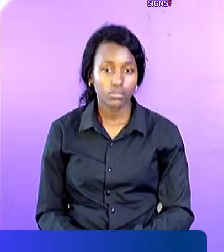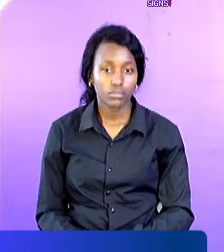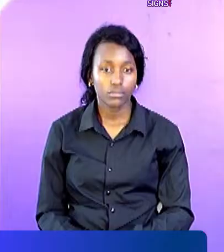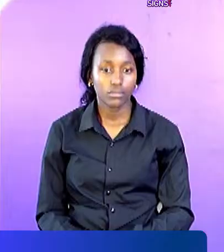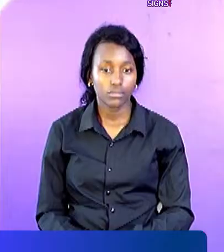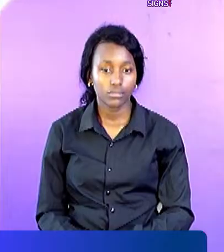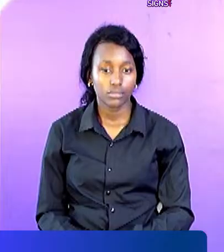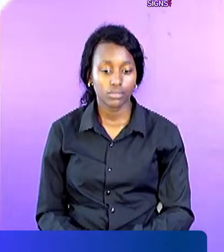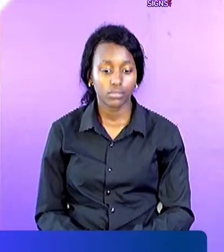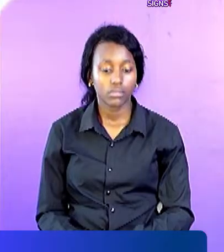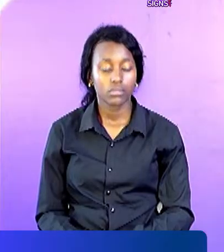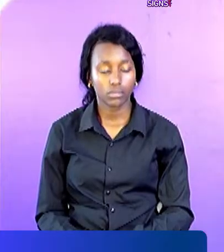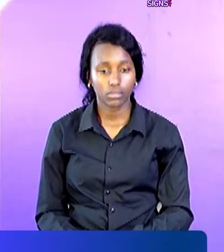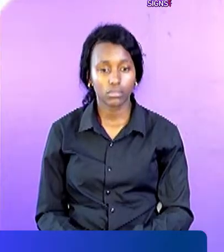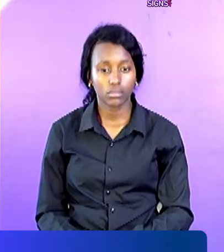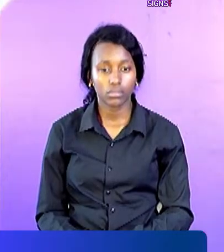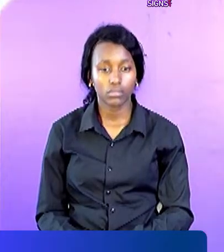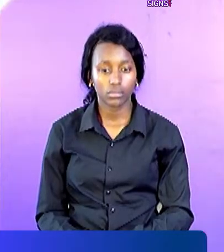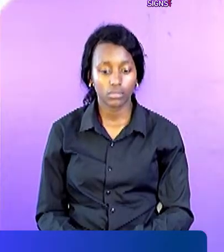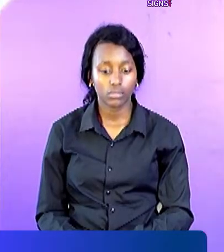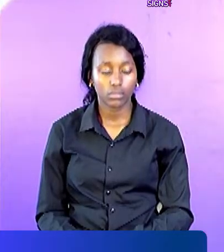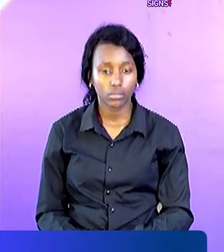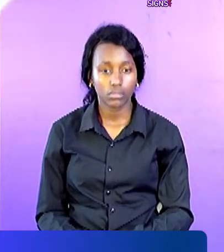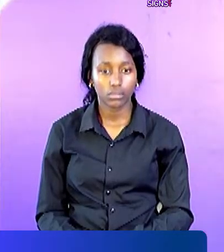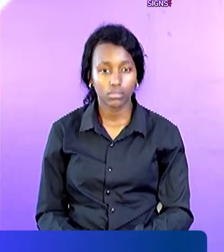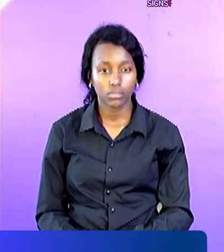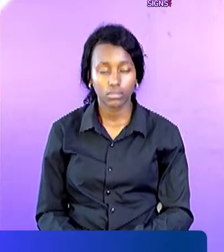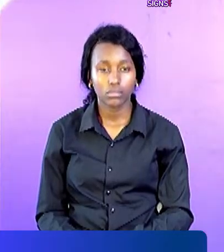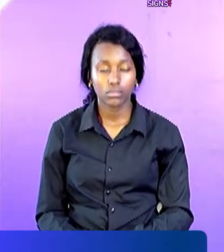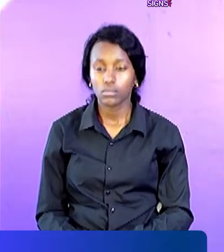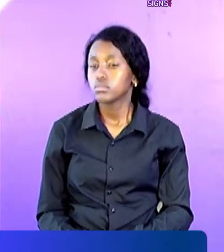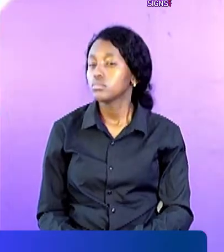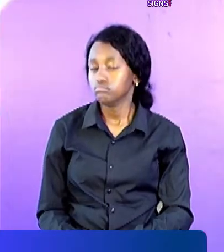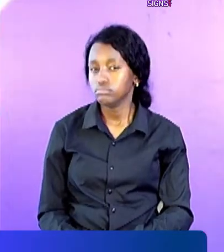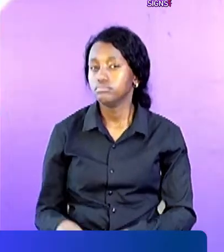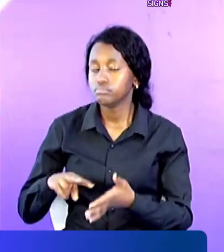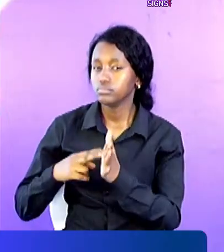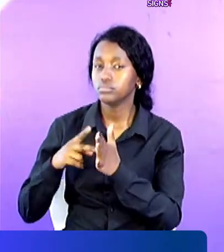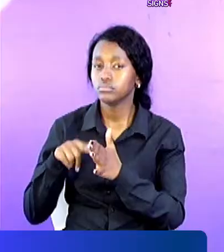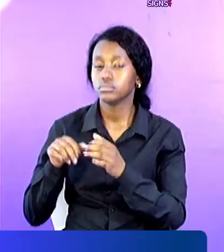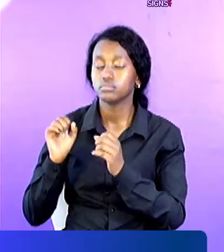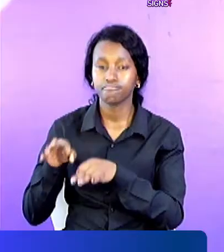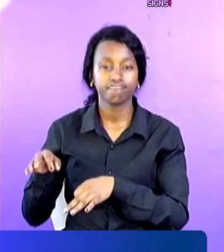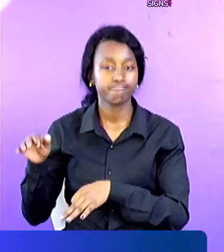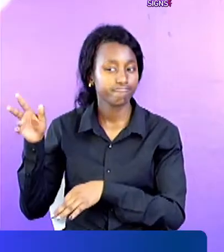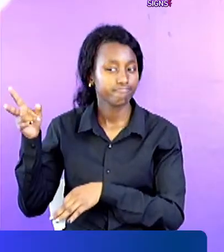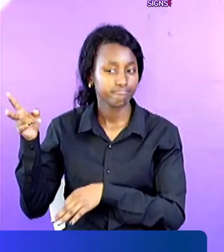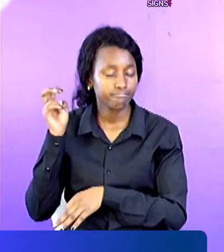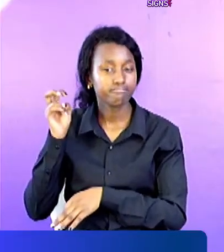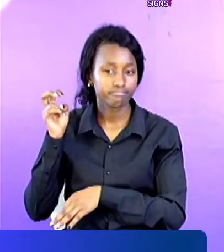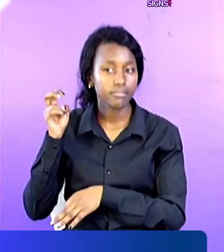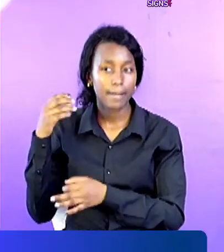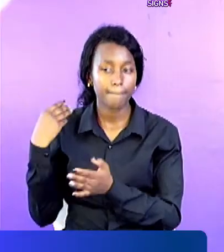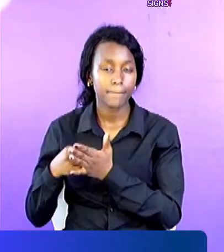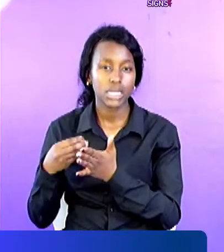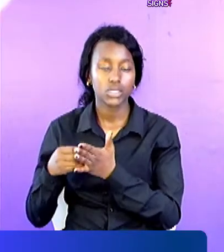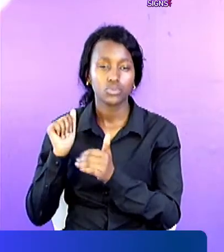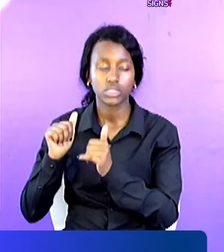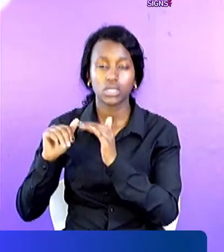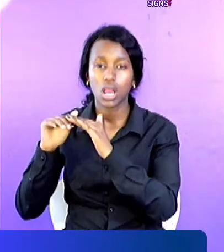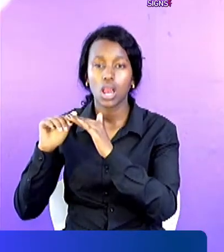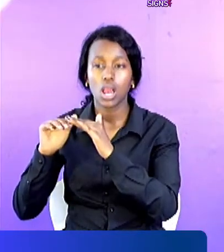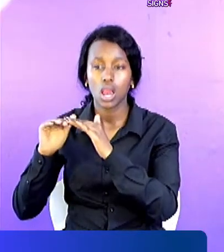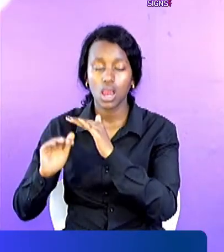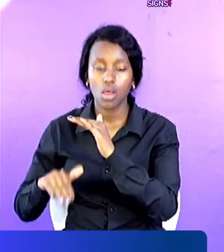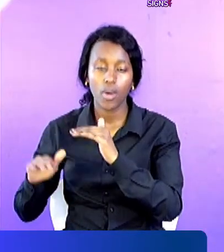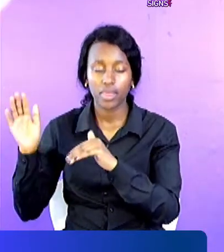bond Is way higher. should be higher. Yeah. So the moment I'm being given a deal that is lower than the treasury bill and it's a corporate bill, I